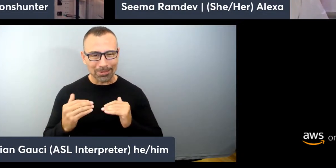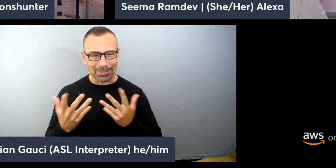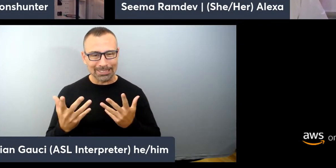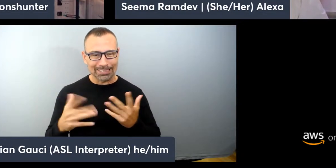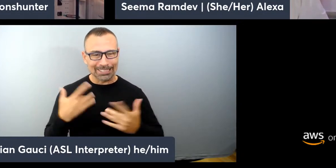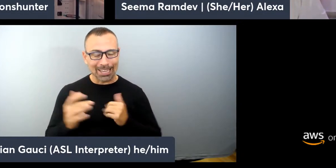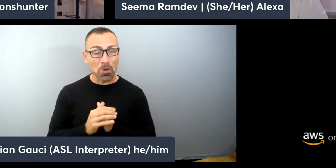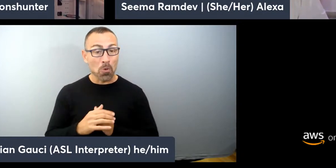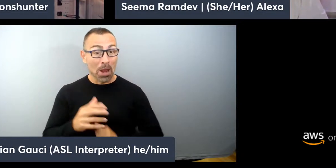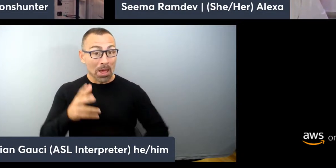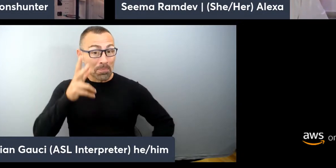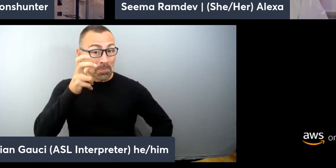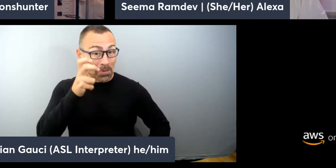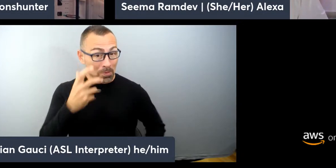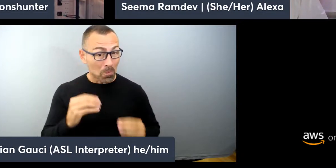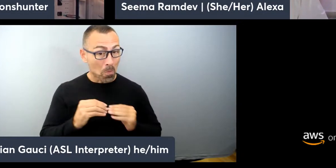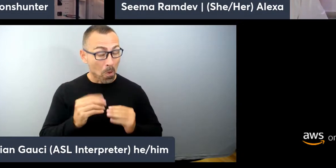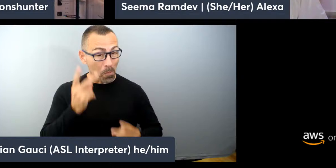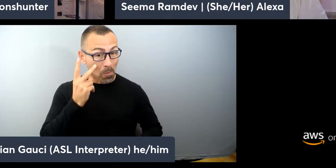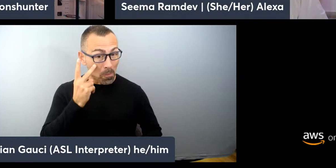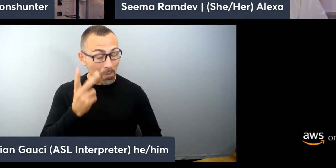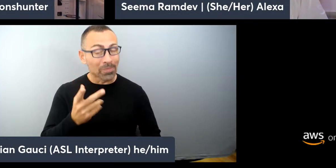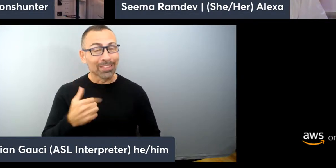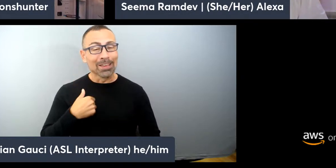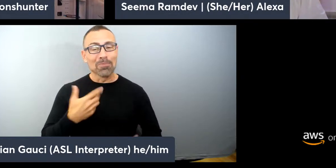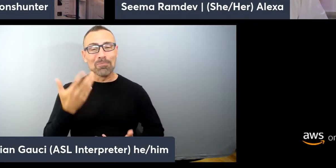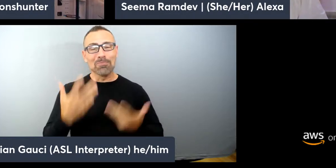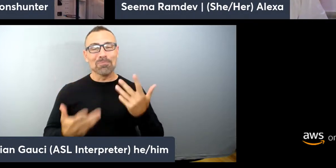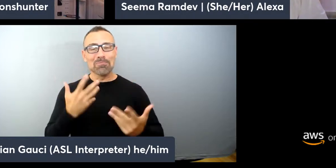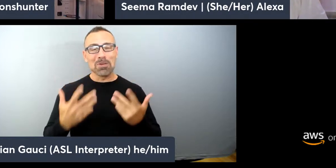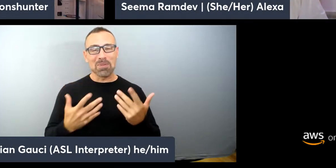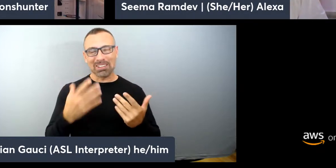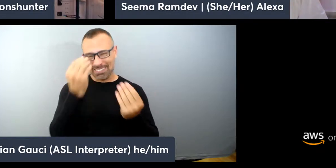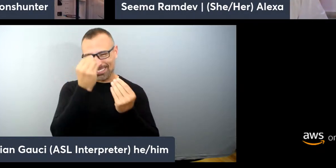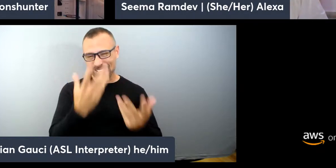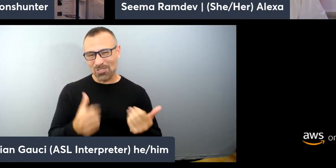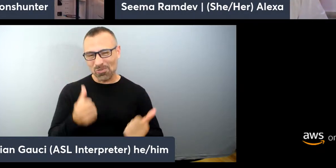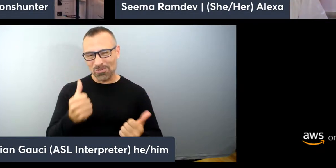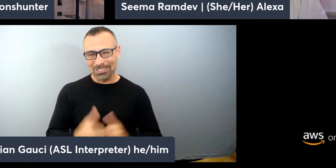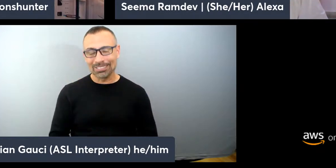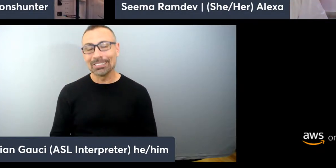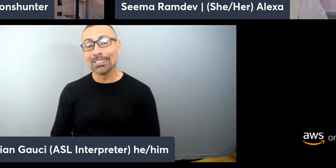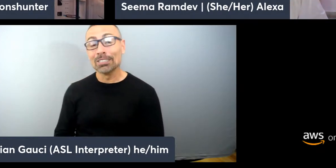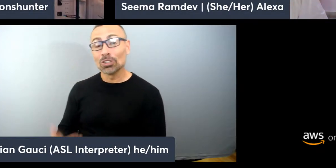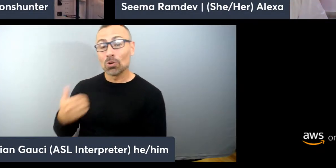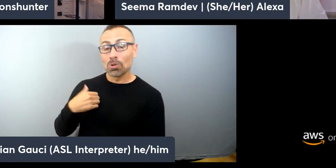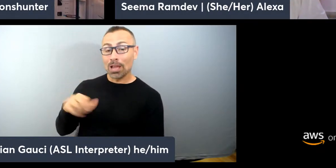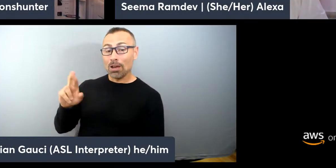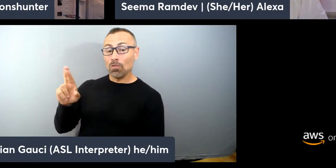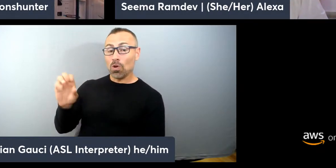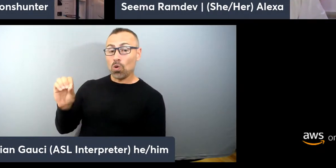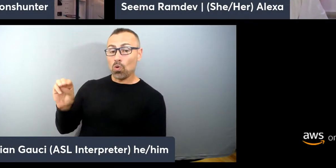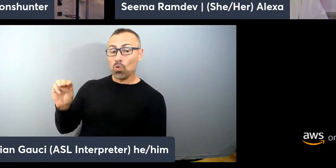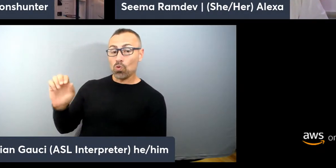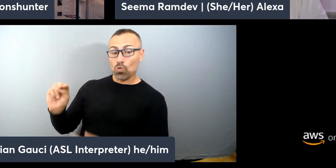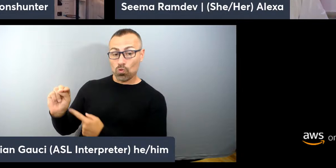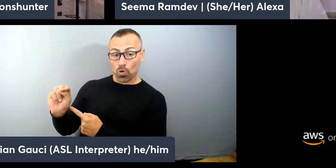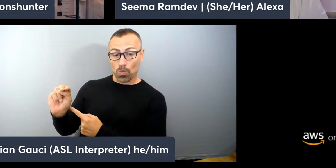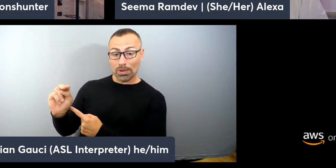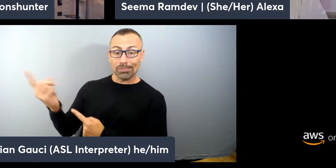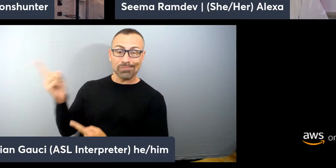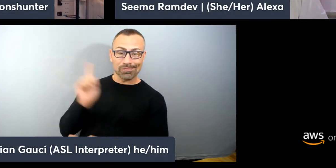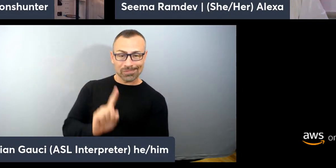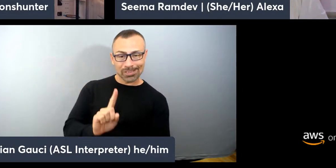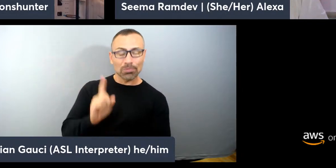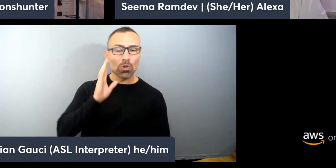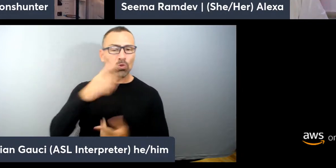my favorite. Awesome. Yeah. So we have Roman and Frank. So Roman is going to come and talk about Amazon Glue.